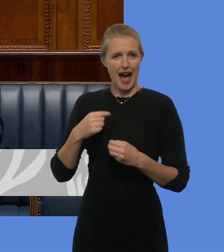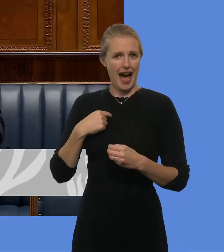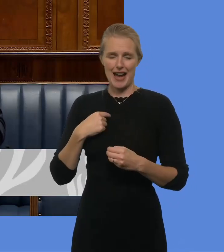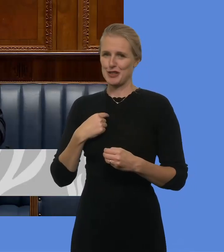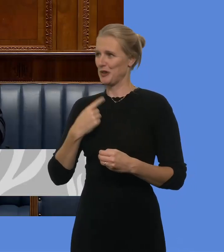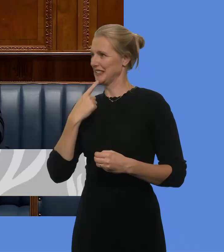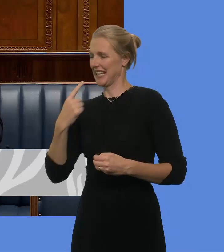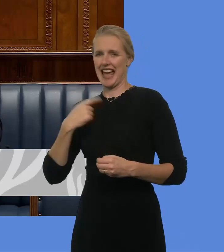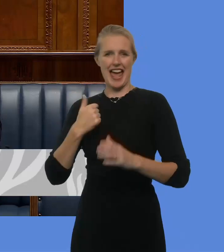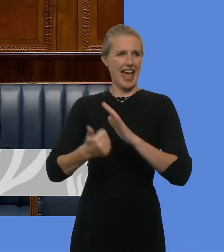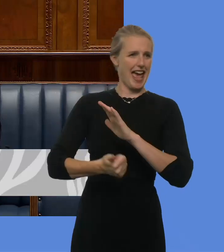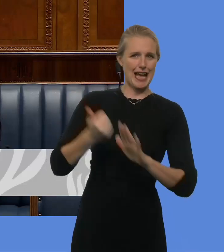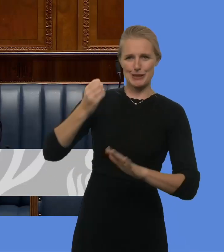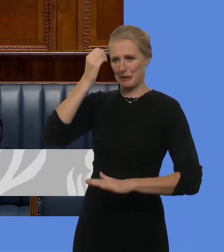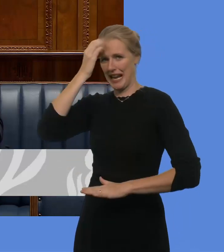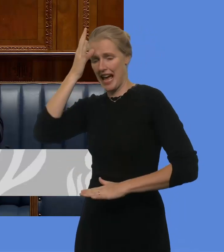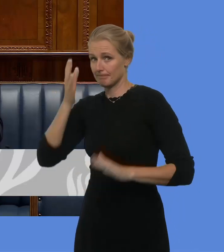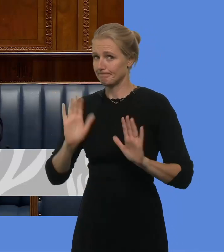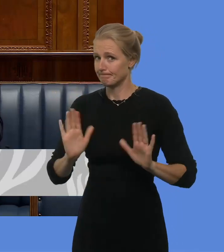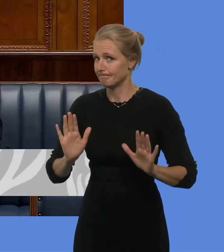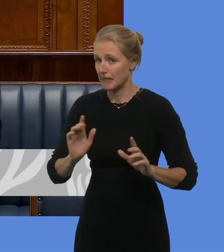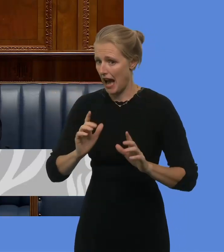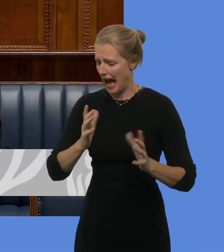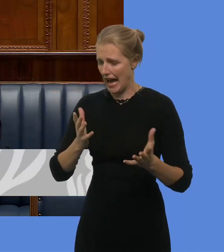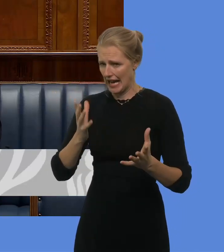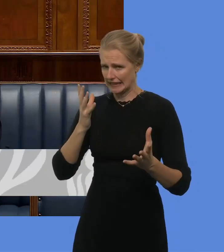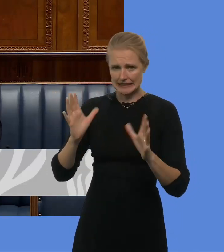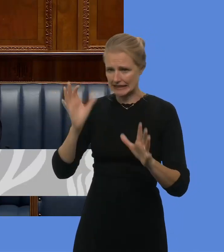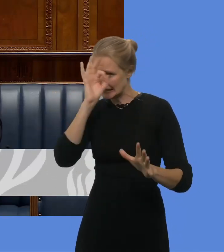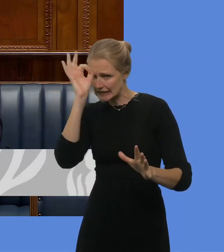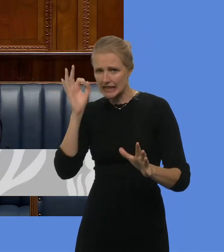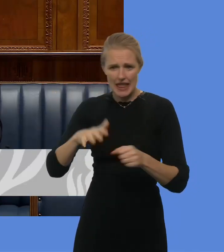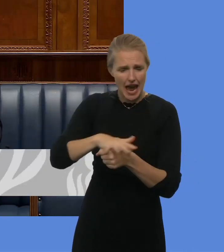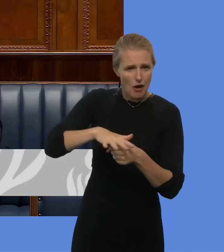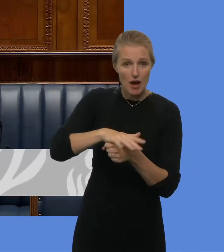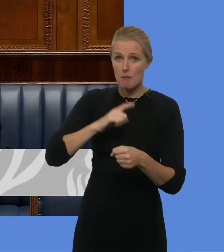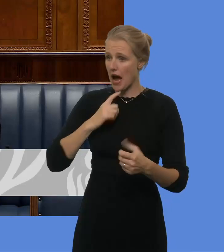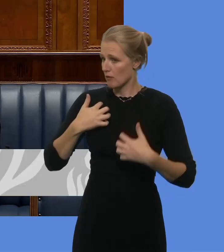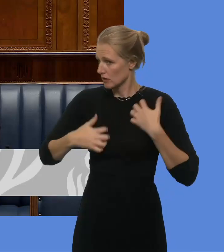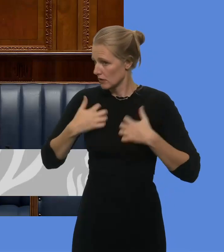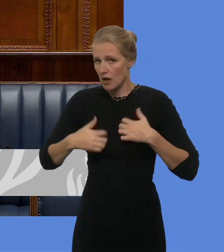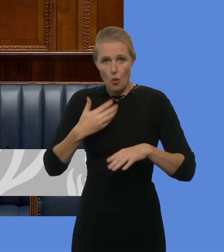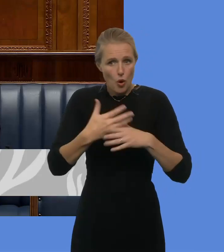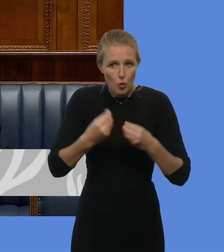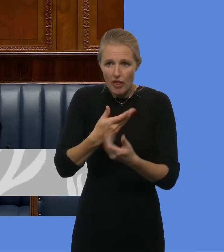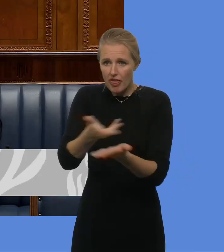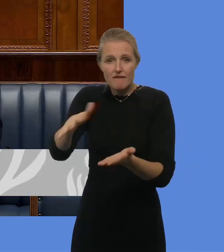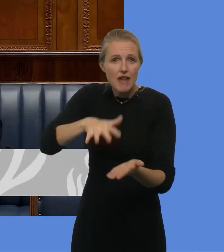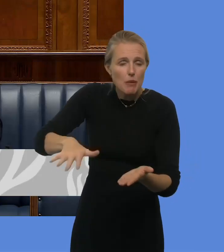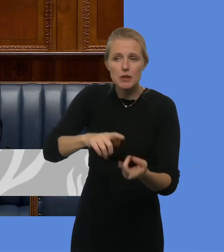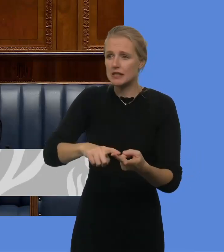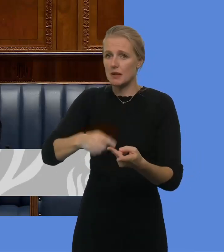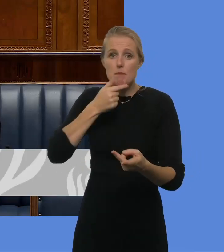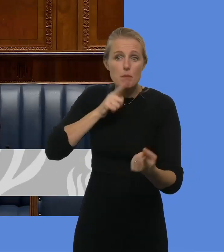but I certainly look forward to taking up the opportunities to engage with those working in this space, and most importantly, those families and individuals with lived experience, to